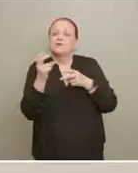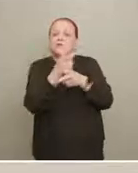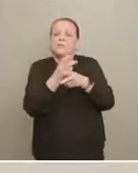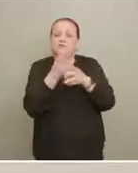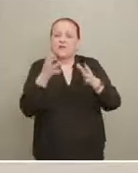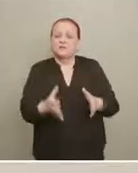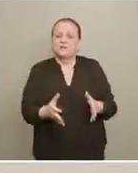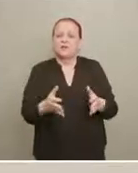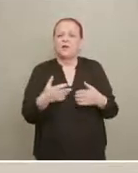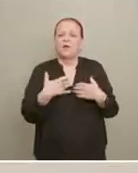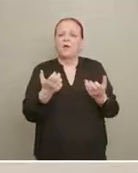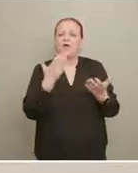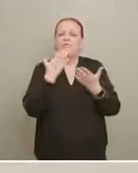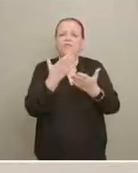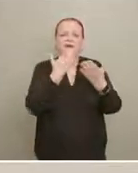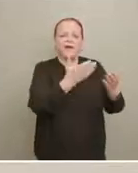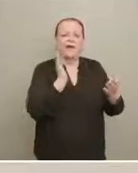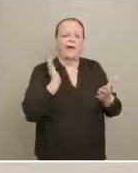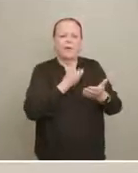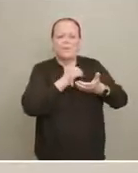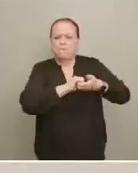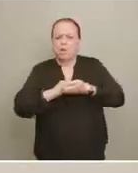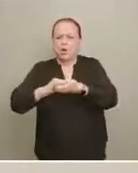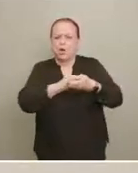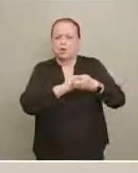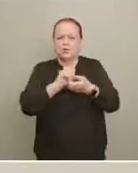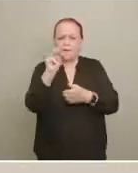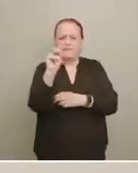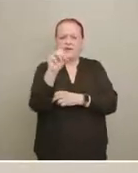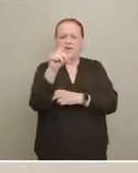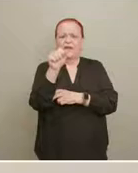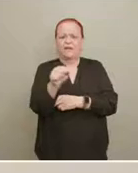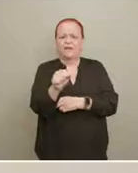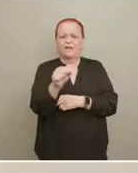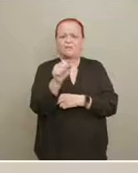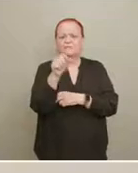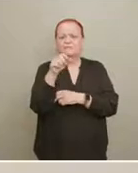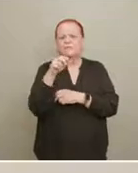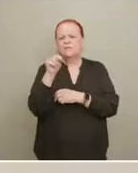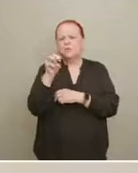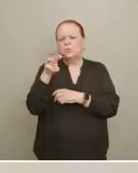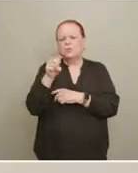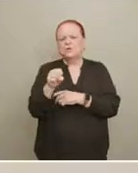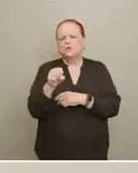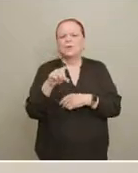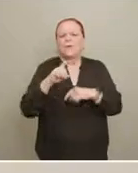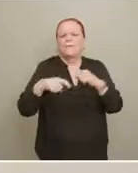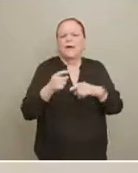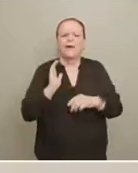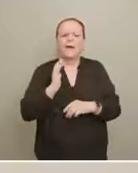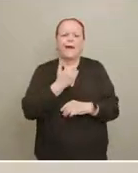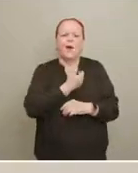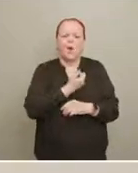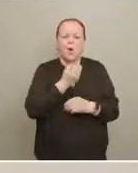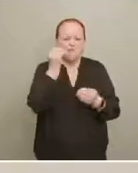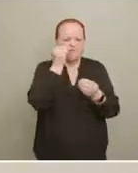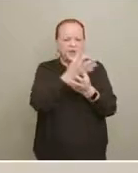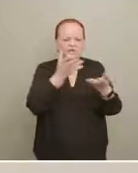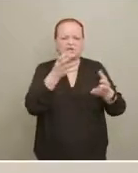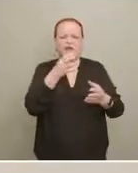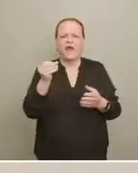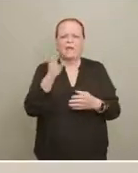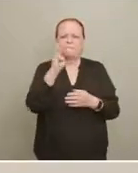I want to thank our media partners for being willing to share this great information that we have about our BeWell Center, about